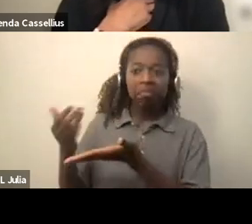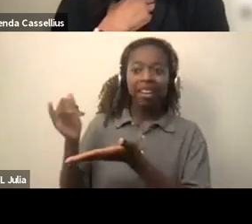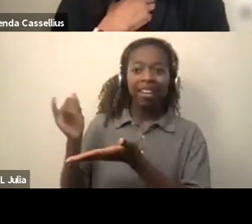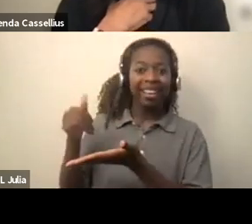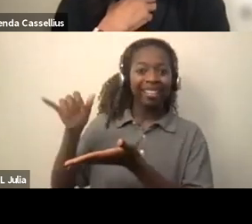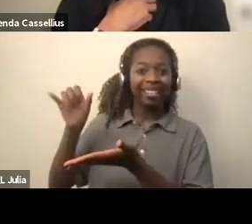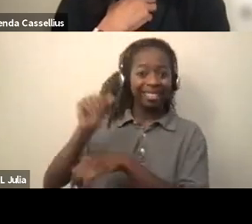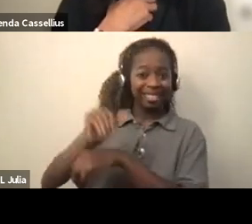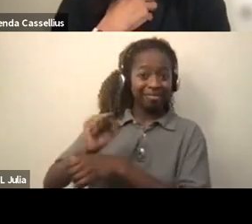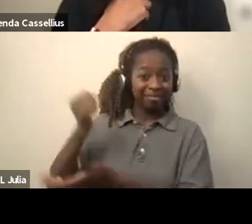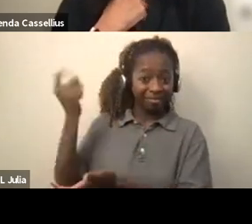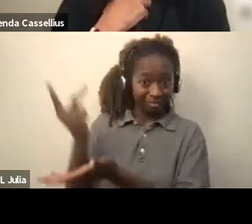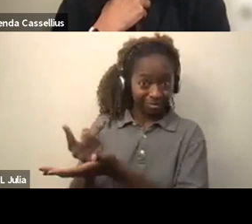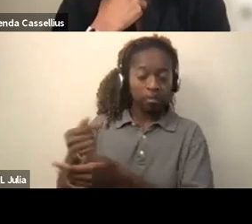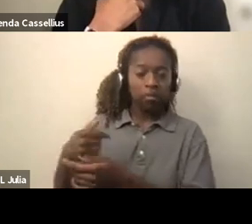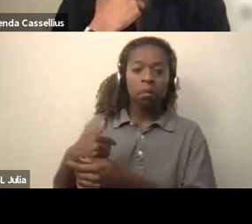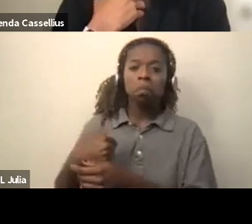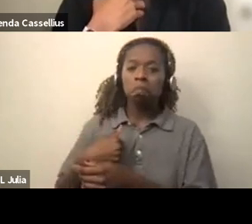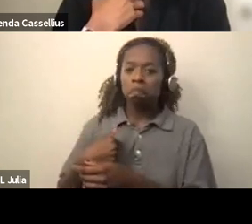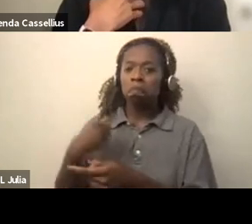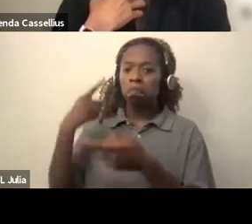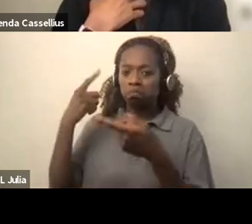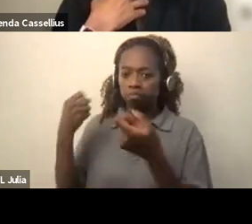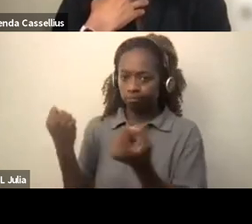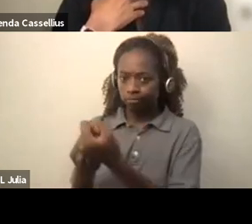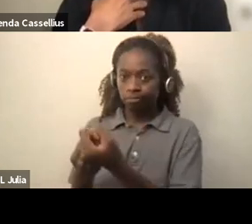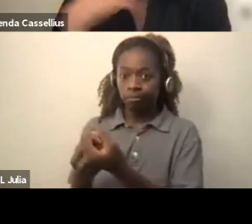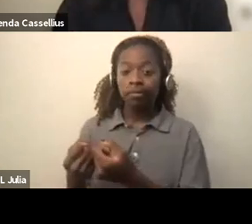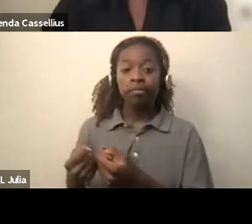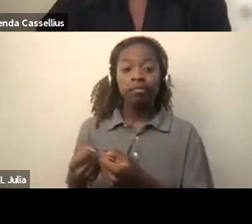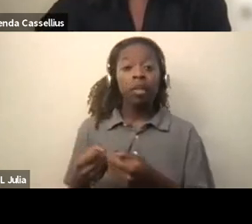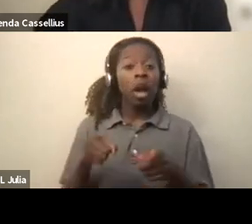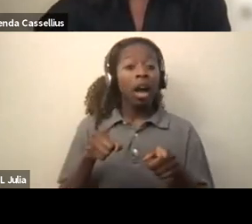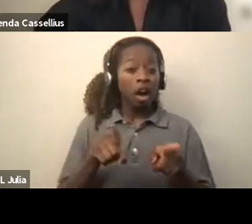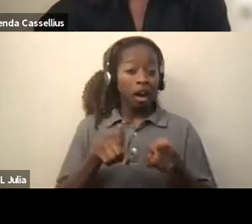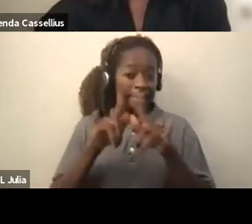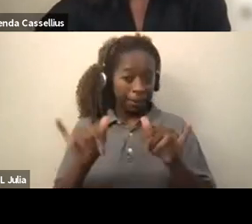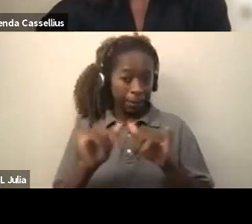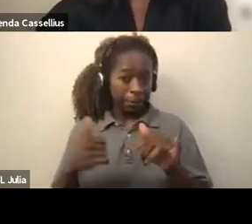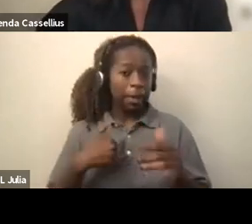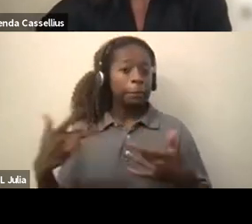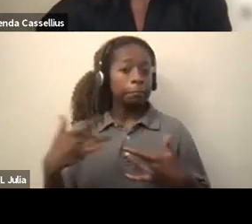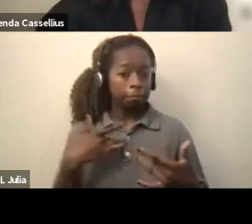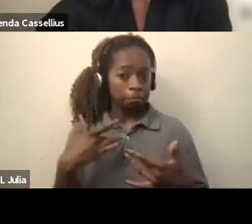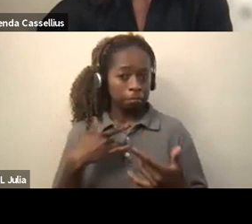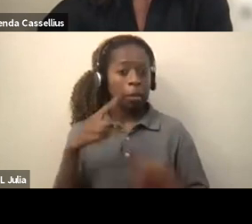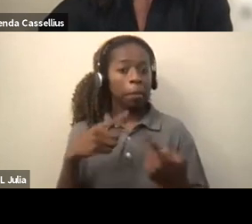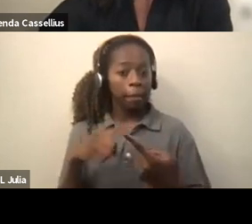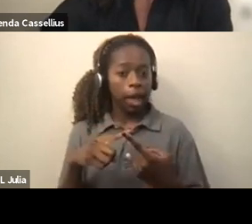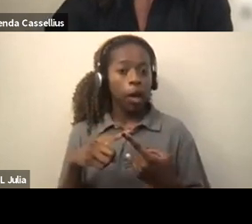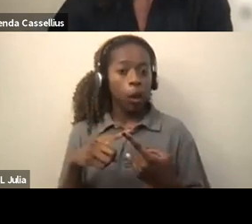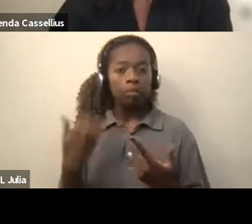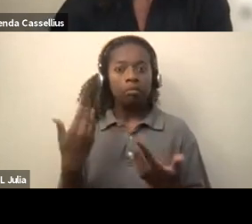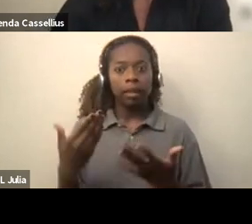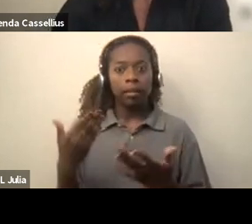i should say it was proposed to us i also expressed concerns that evening about unintended consequences of one